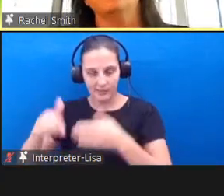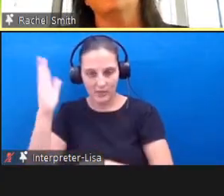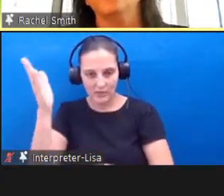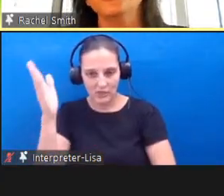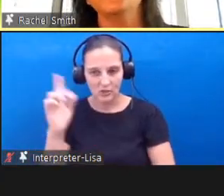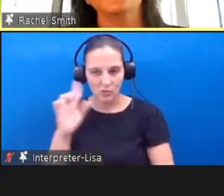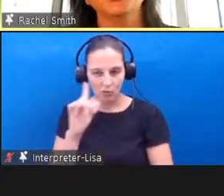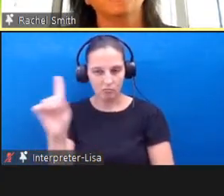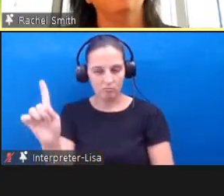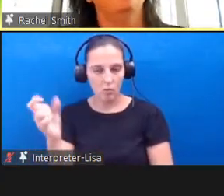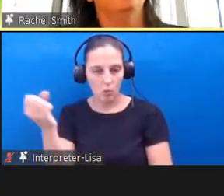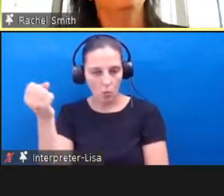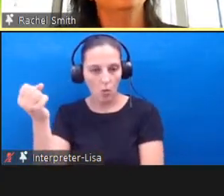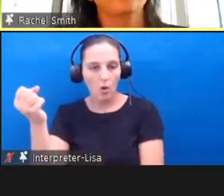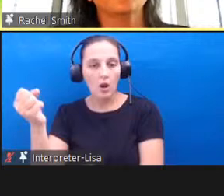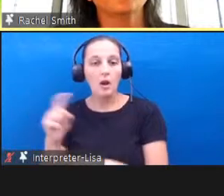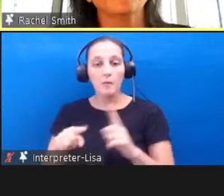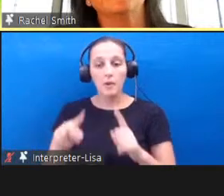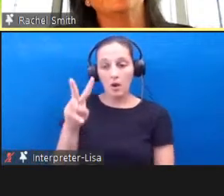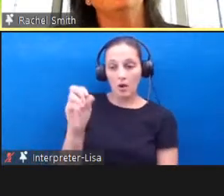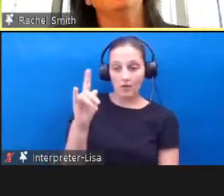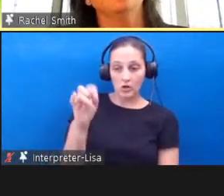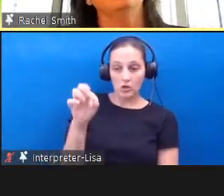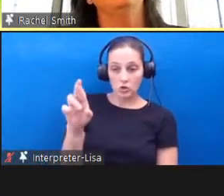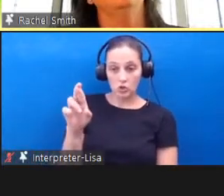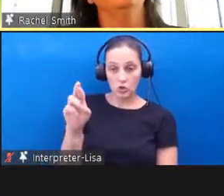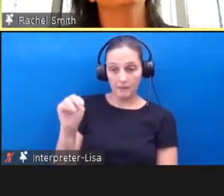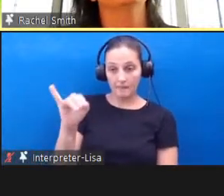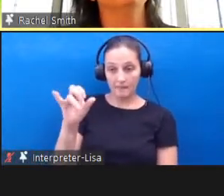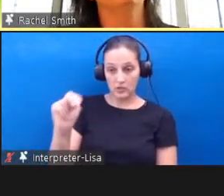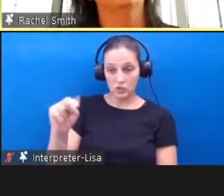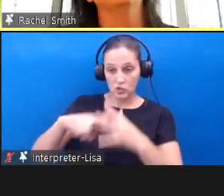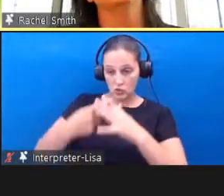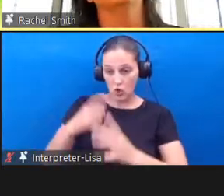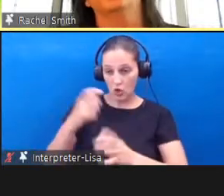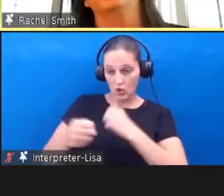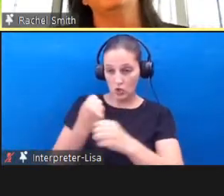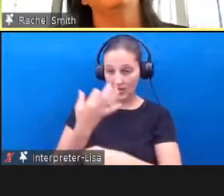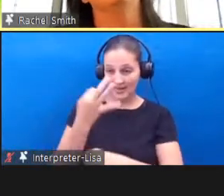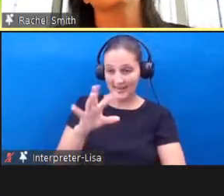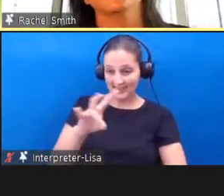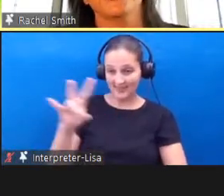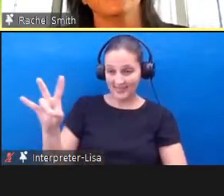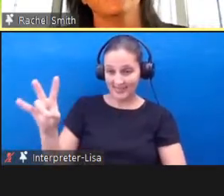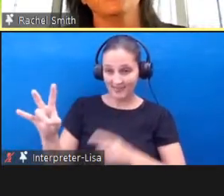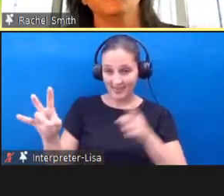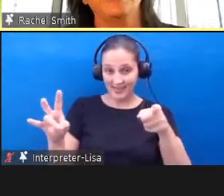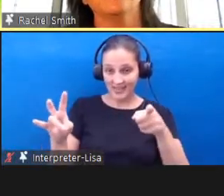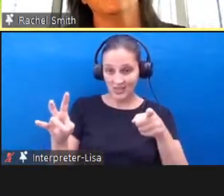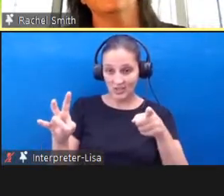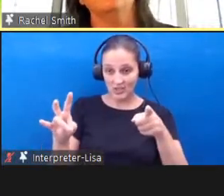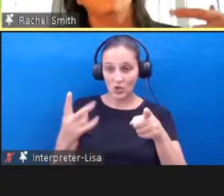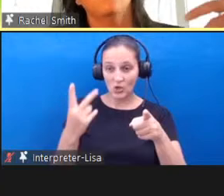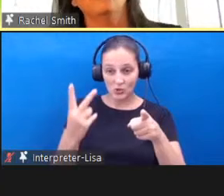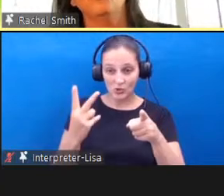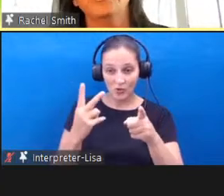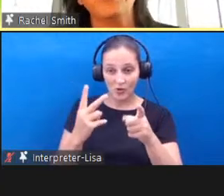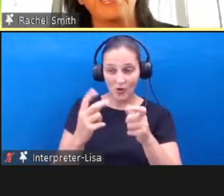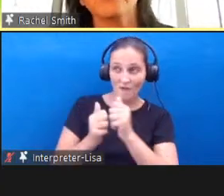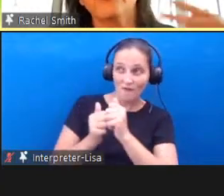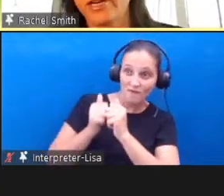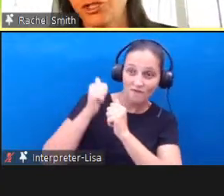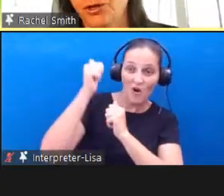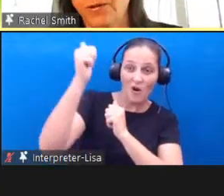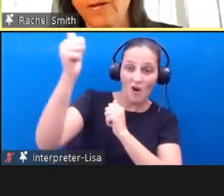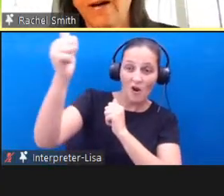the Voyager mission was launched in 1977, and these are the 2 farthest probes we've ever sent into space. And I will bring